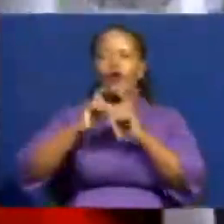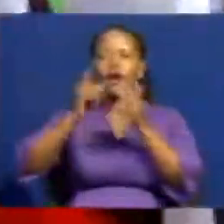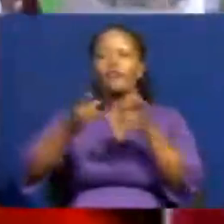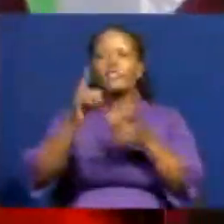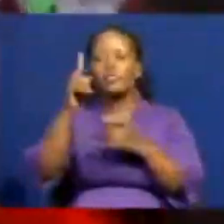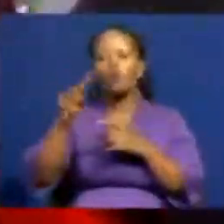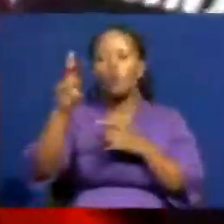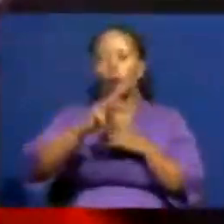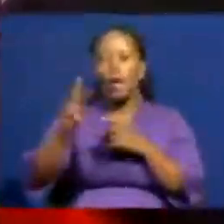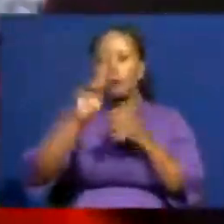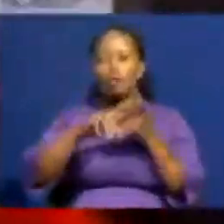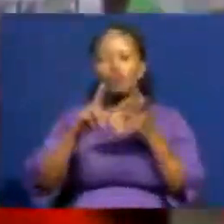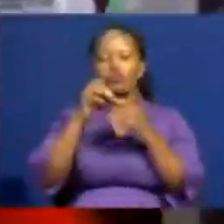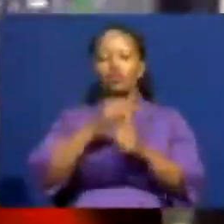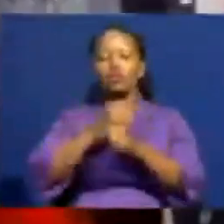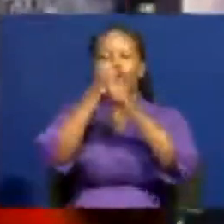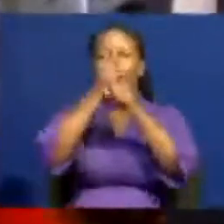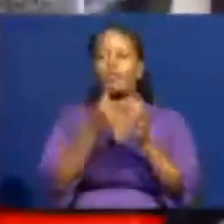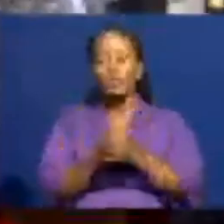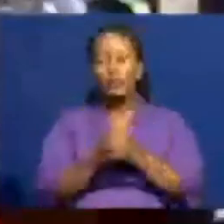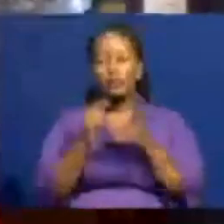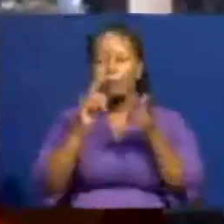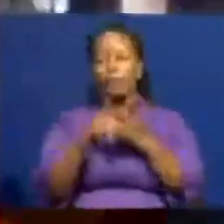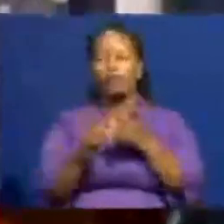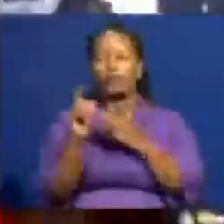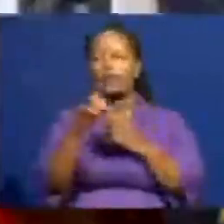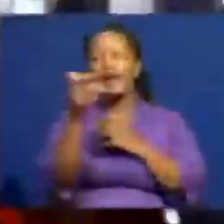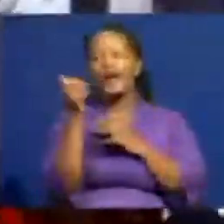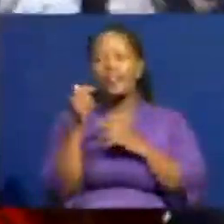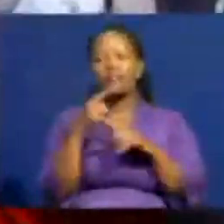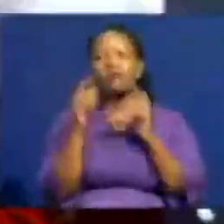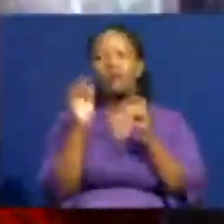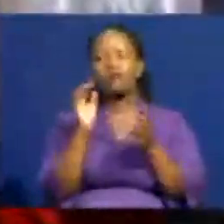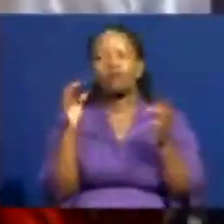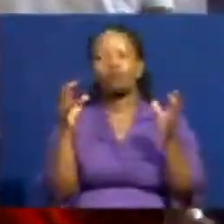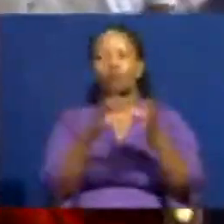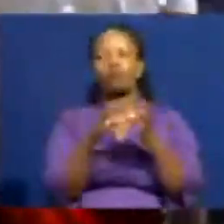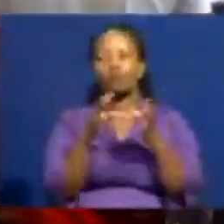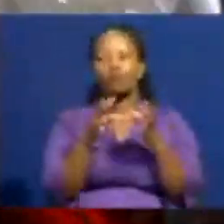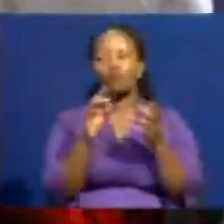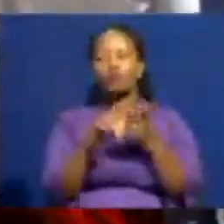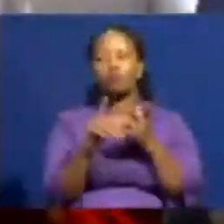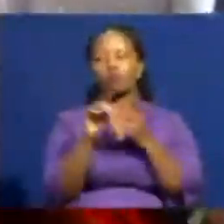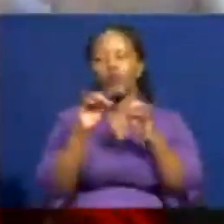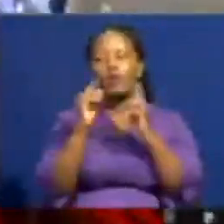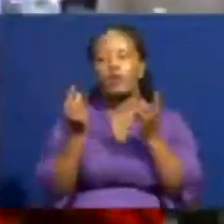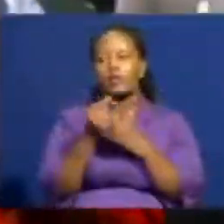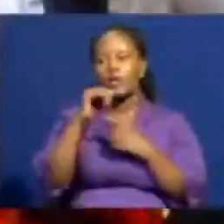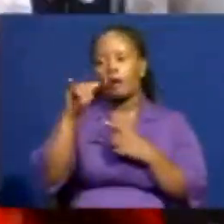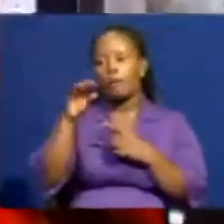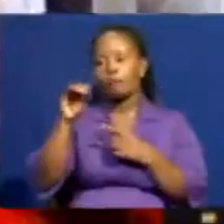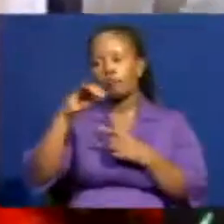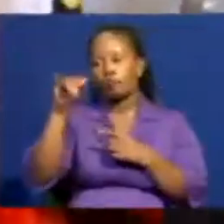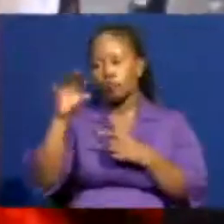and medals. Ramathan Waliula of Victor's Faith and Florence Akenyi of Club Jojo were